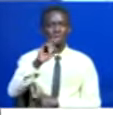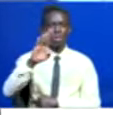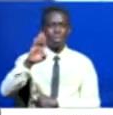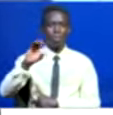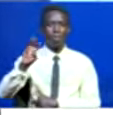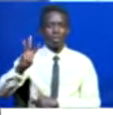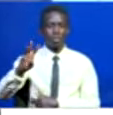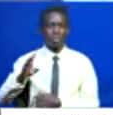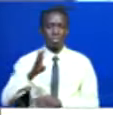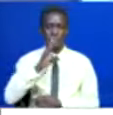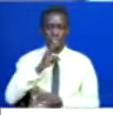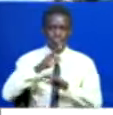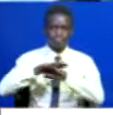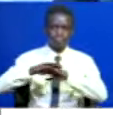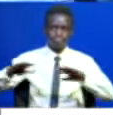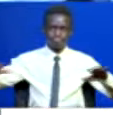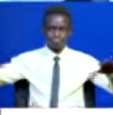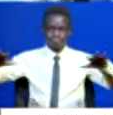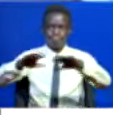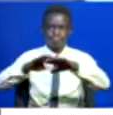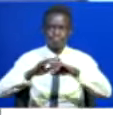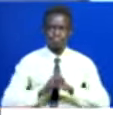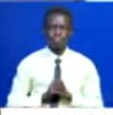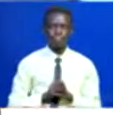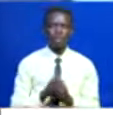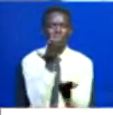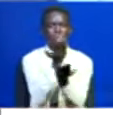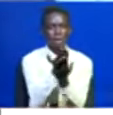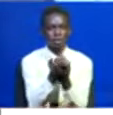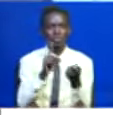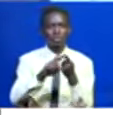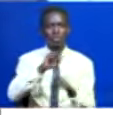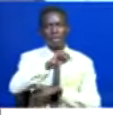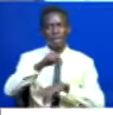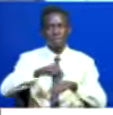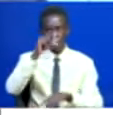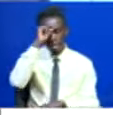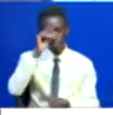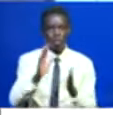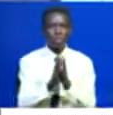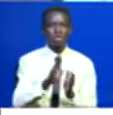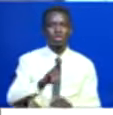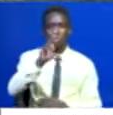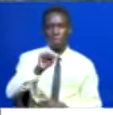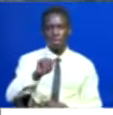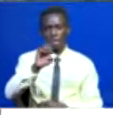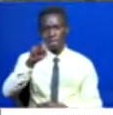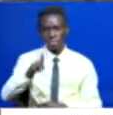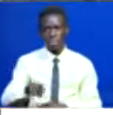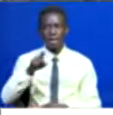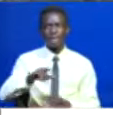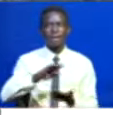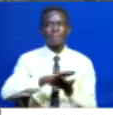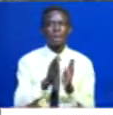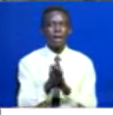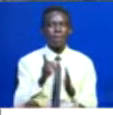and the national government that there's a need to be a major mobilization of